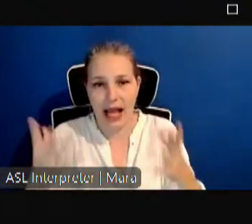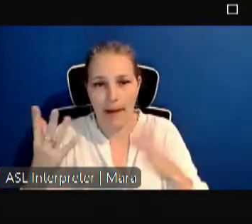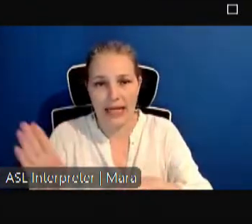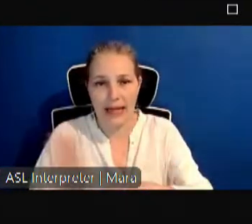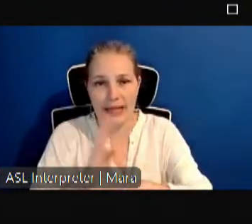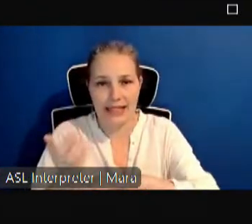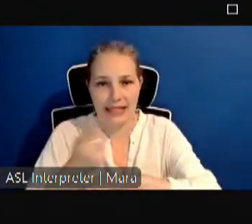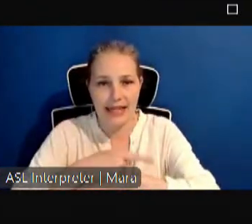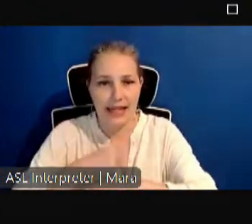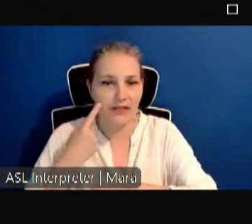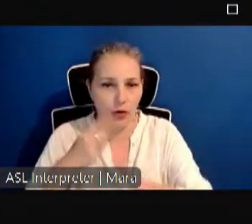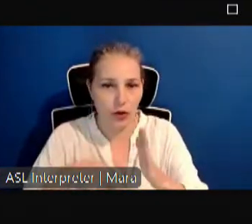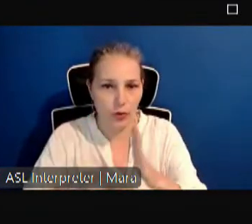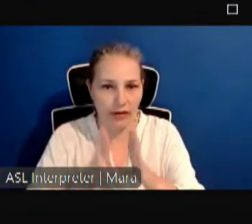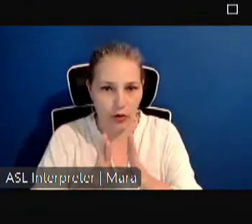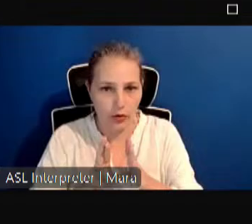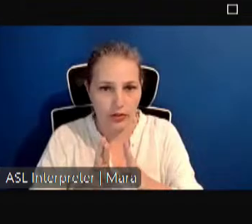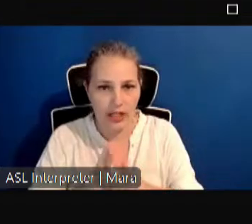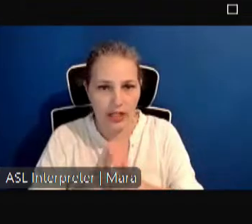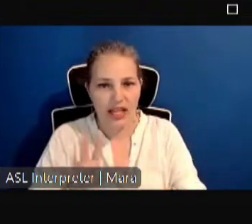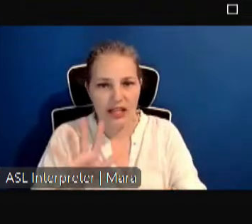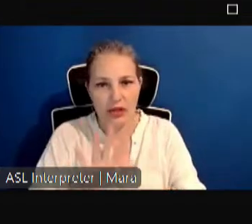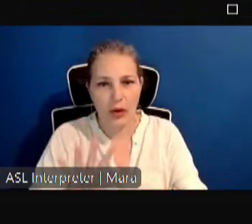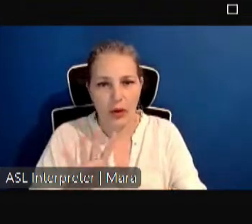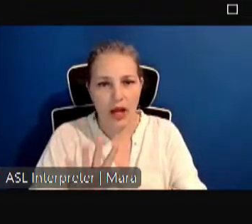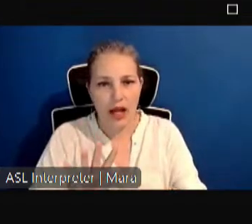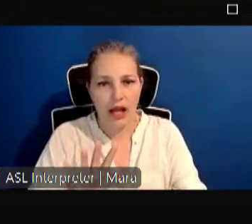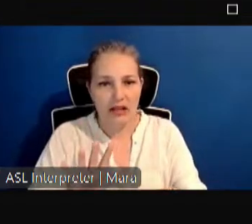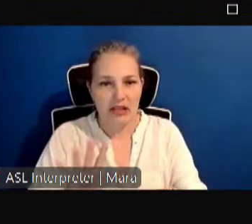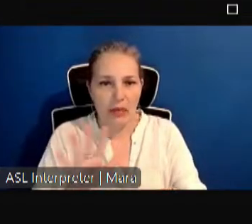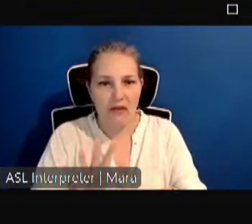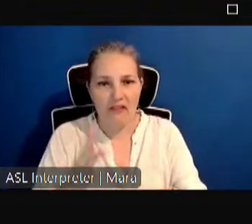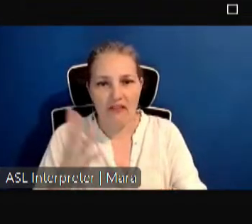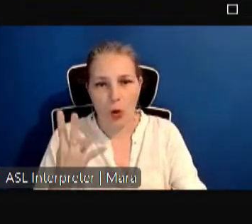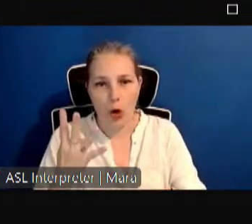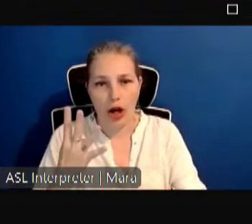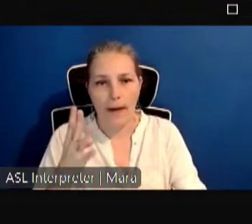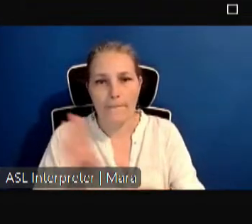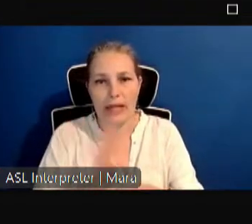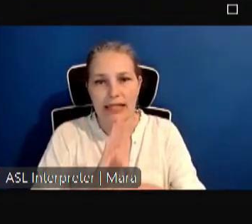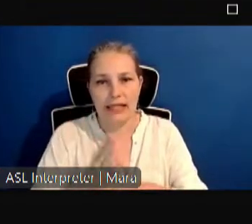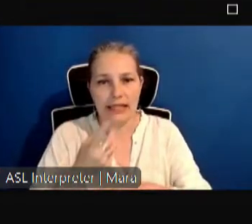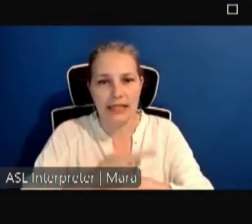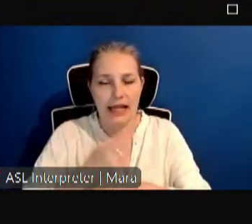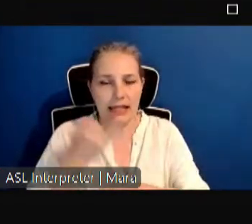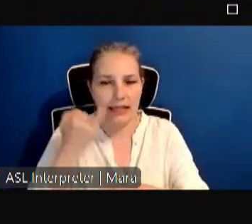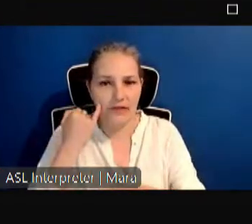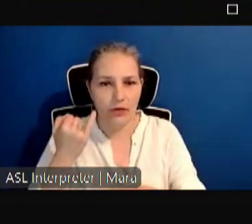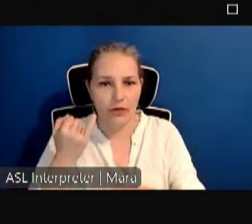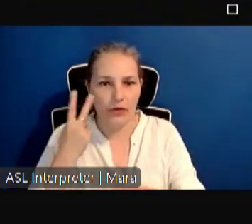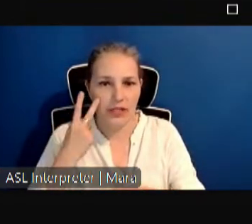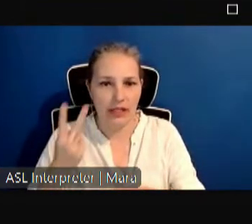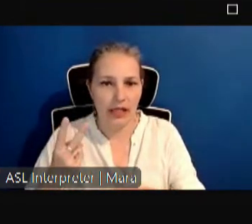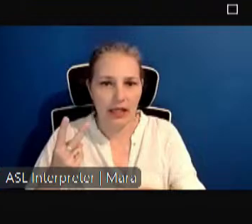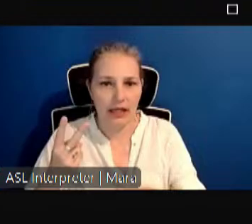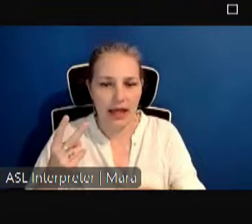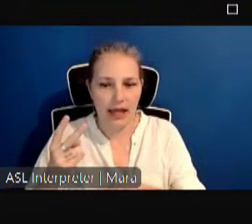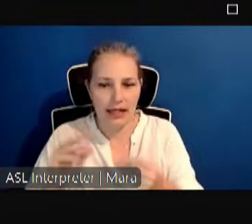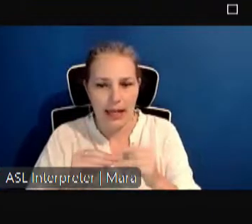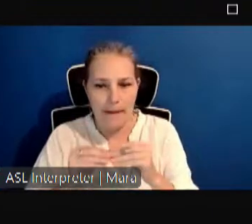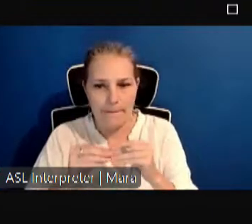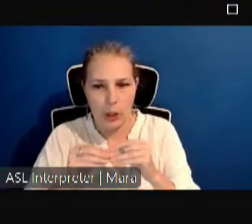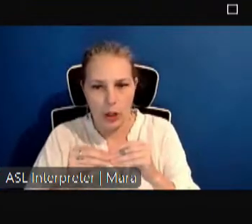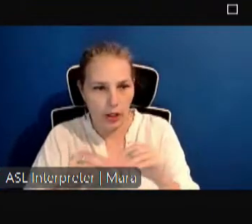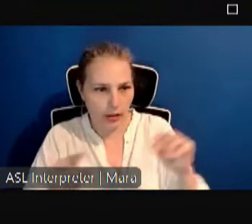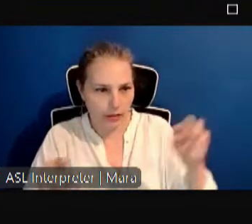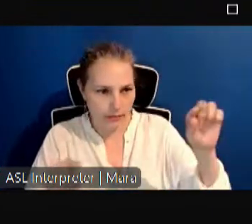And planning are currently averaging 4 business days if you take that orange line over to the number of business days on the left. So planning are at 4